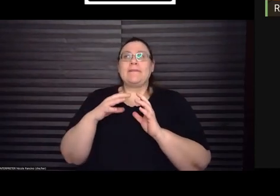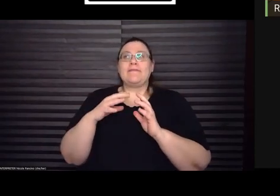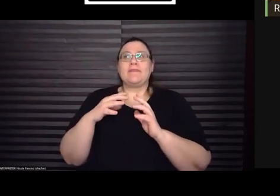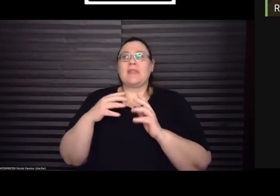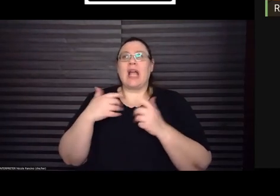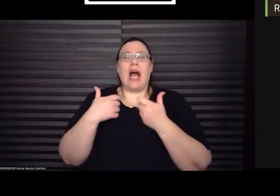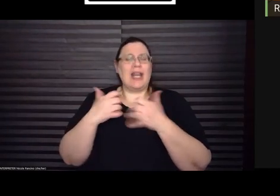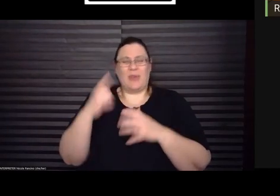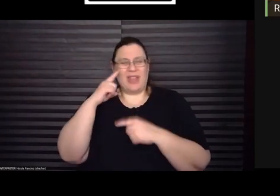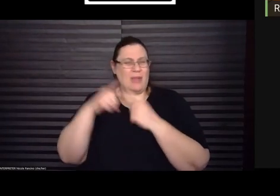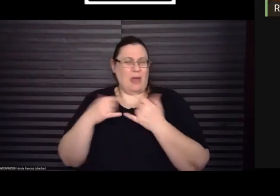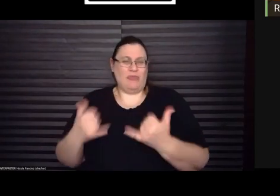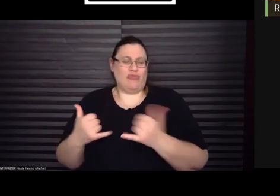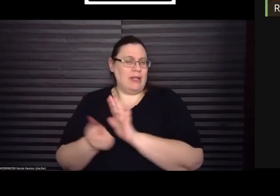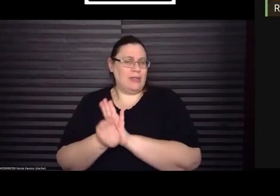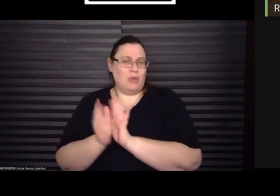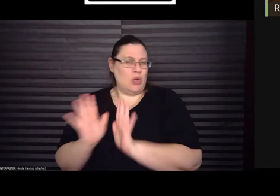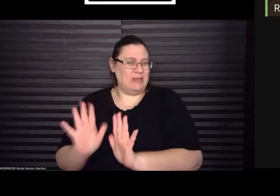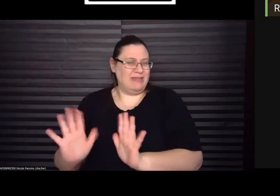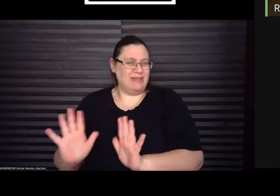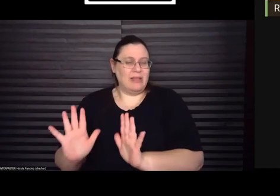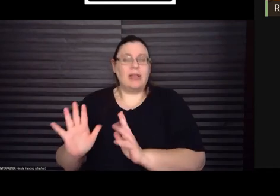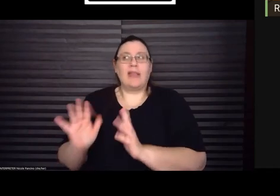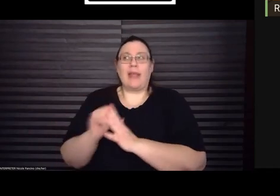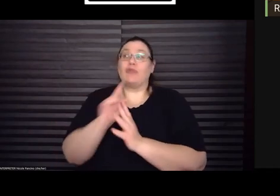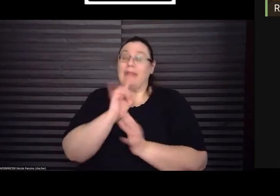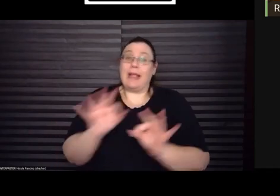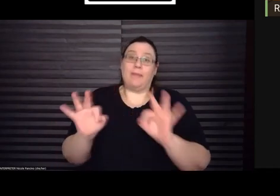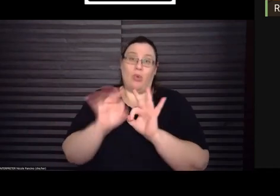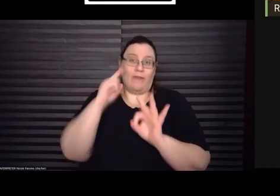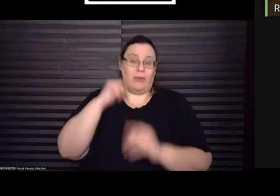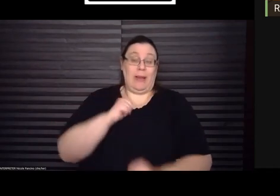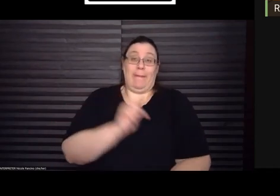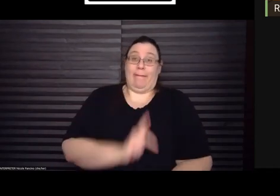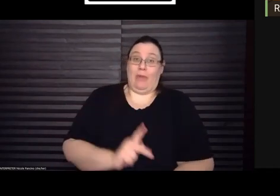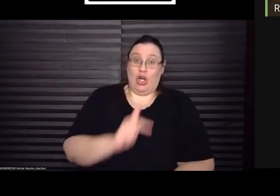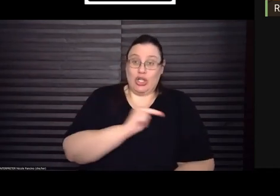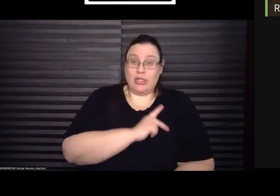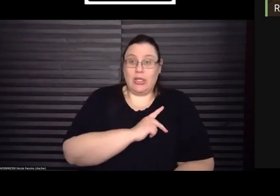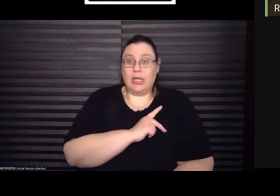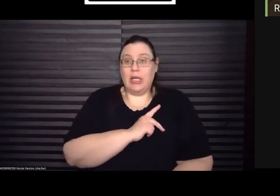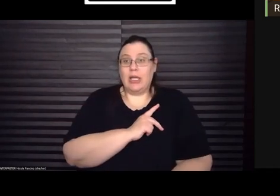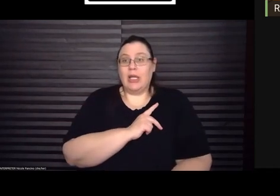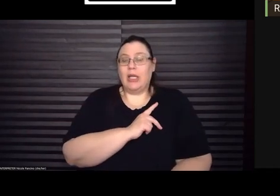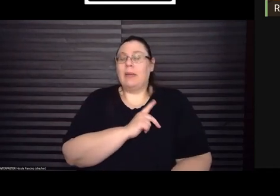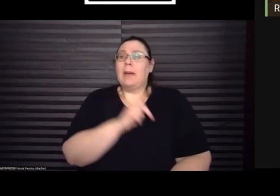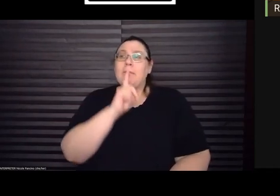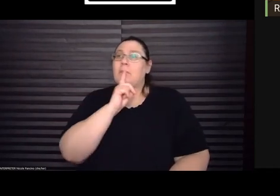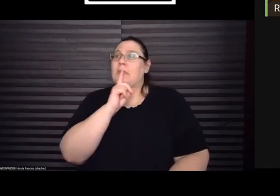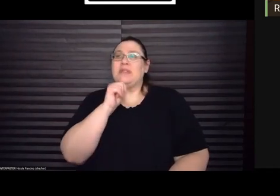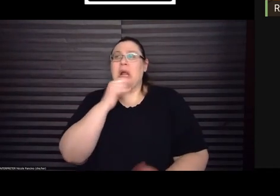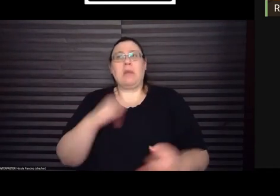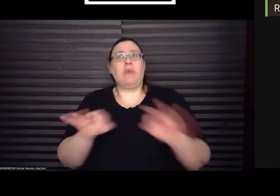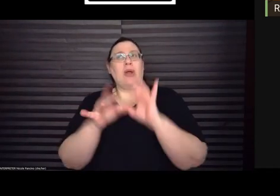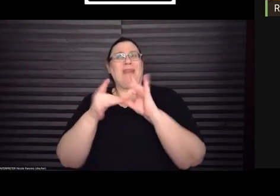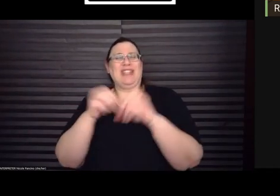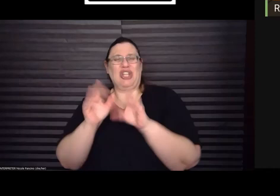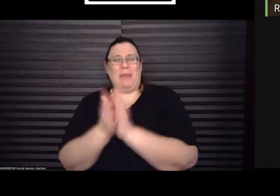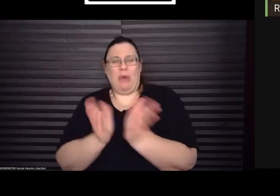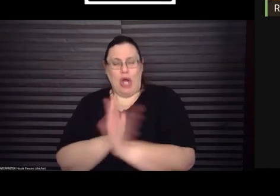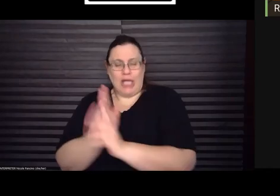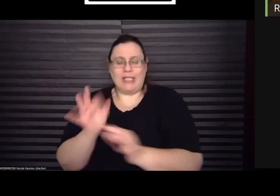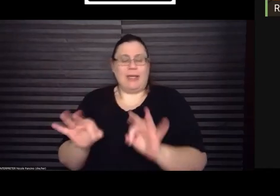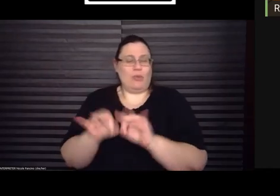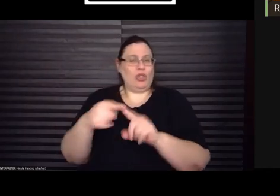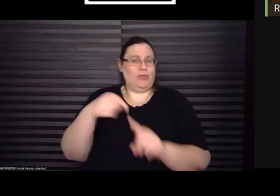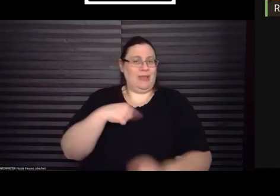not be in the present moment. That was somehow really like important to me personally, not like that was like an important message in the book. It was just